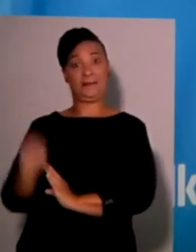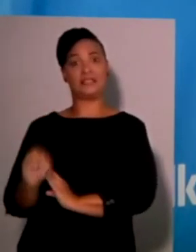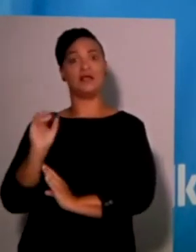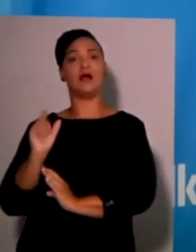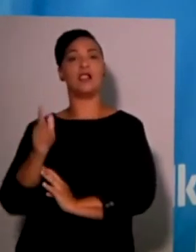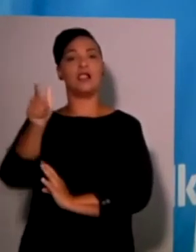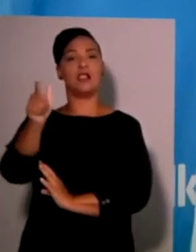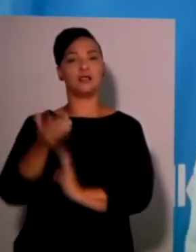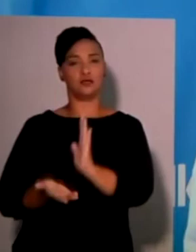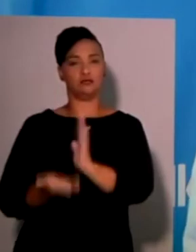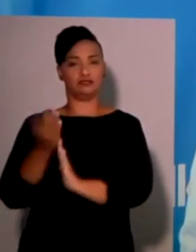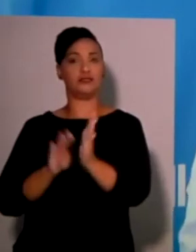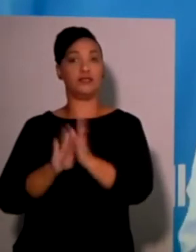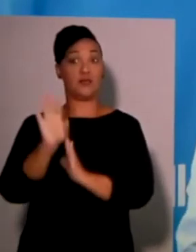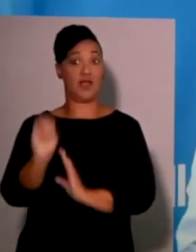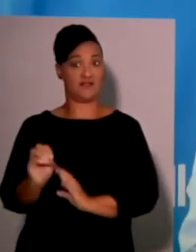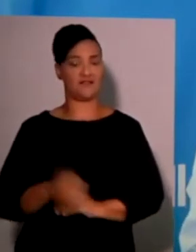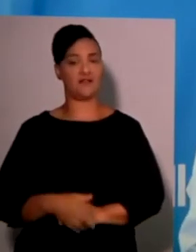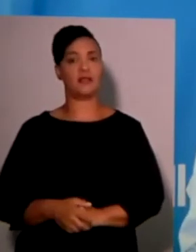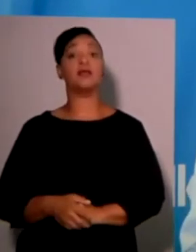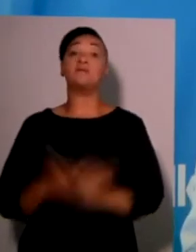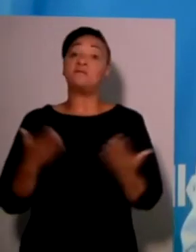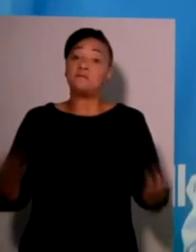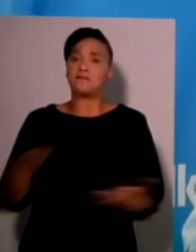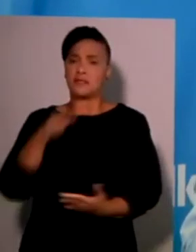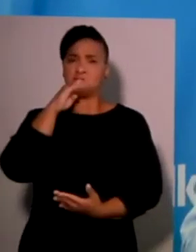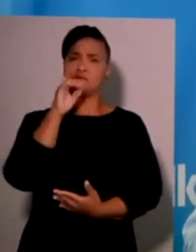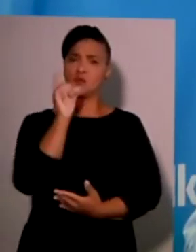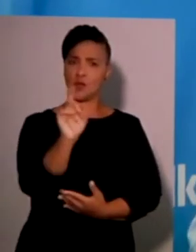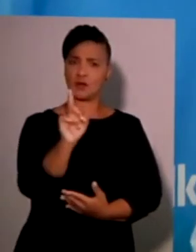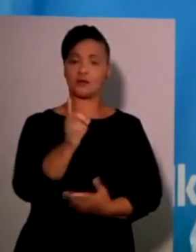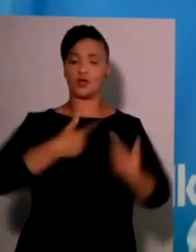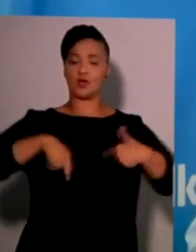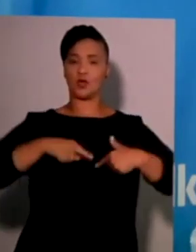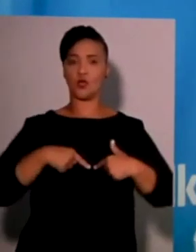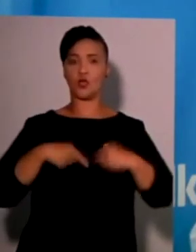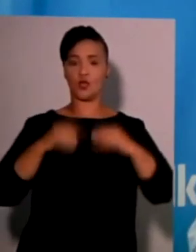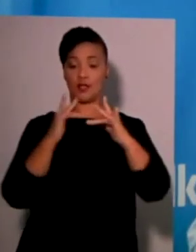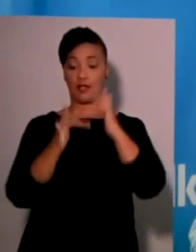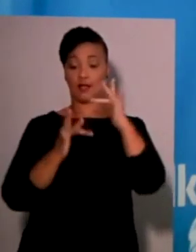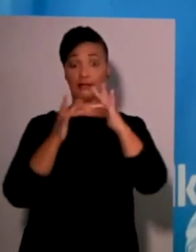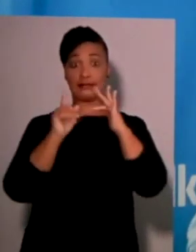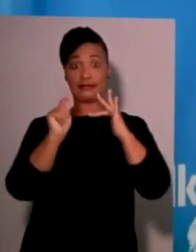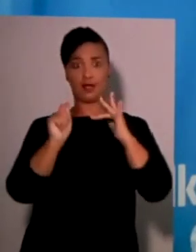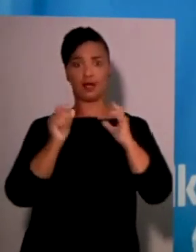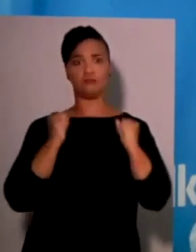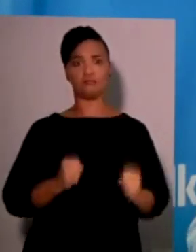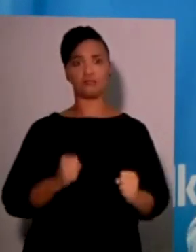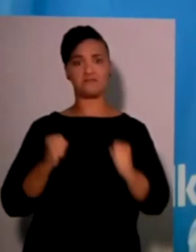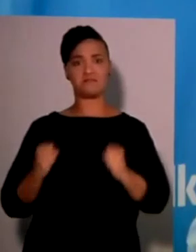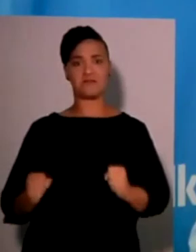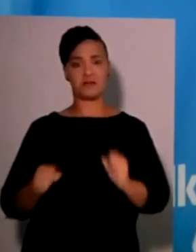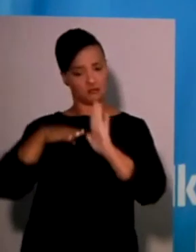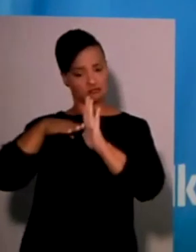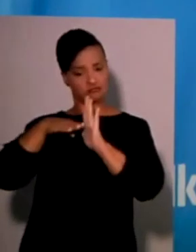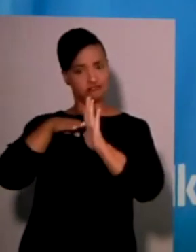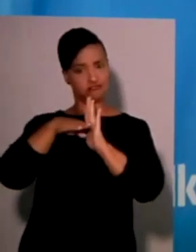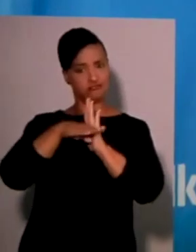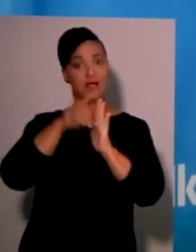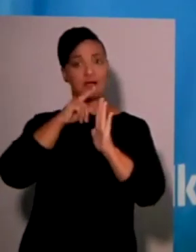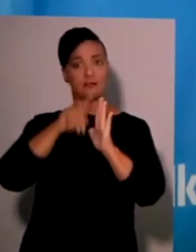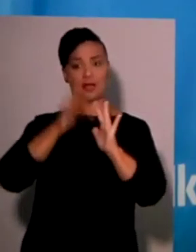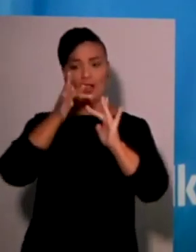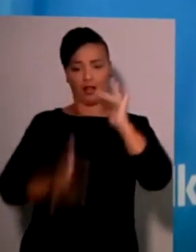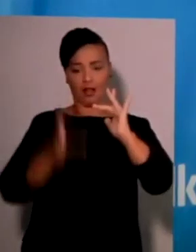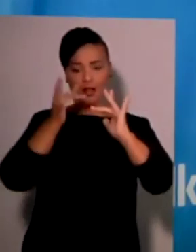latency improvement. Now that effectively means our network is stable, the capacity is good, we are able to carry